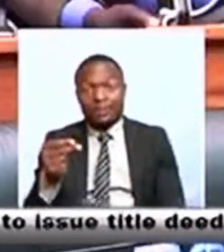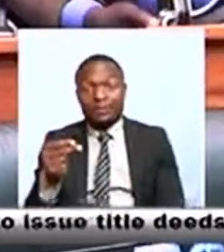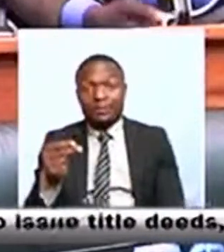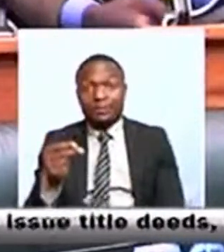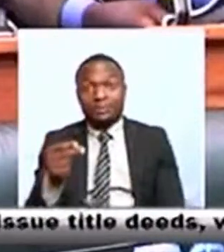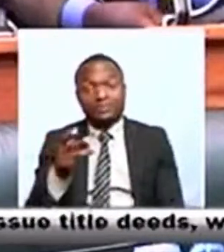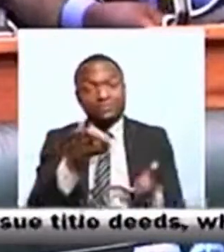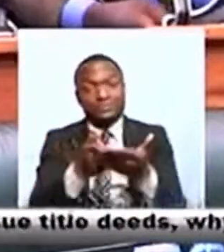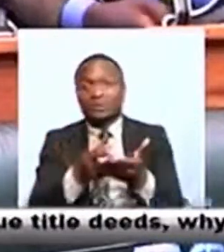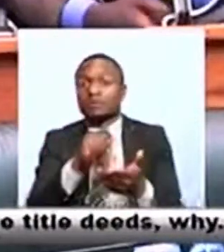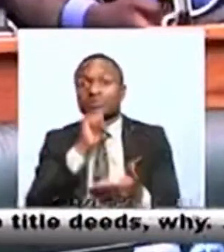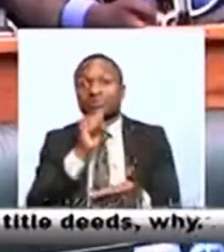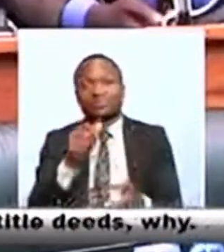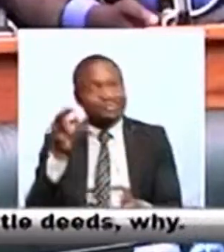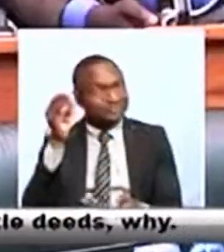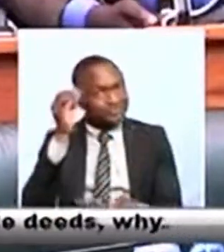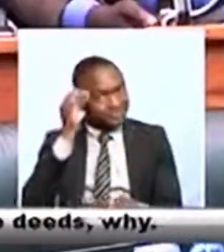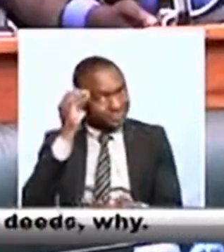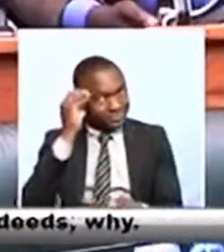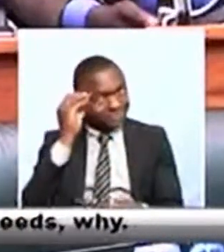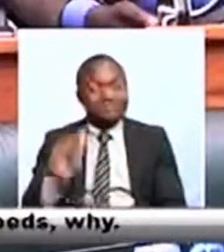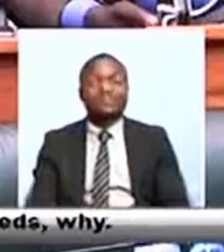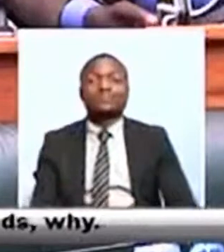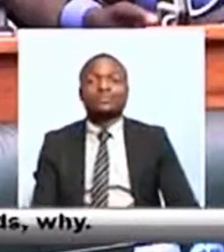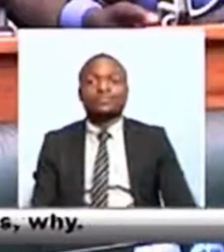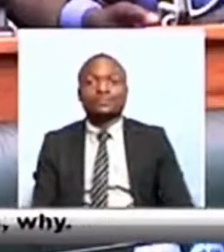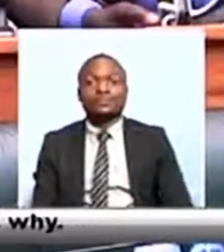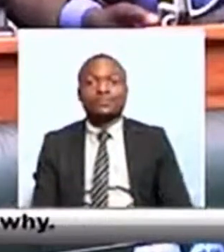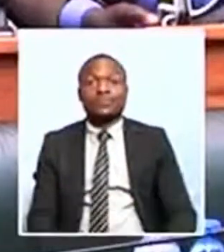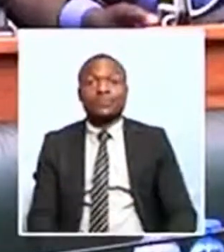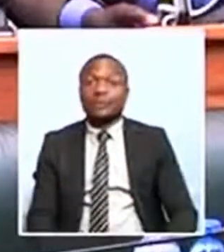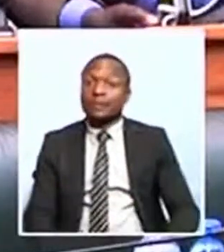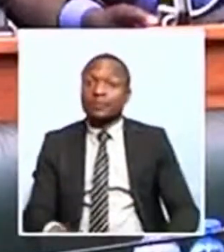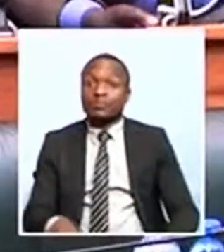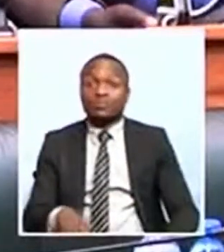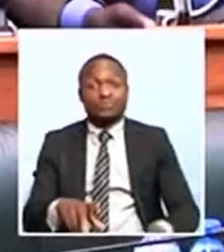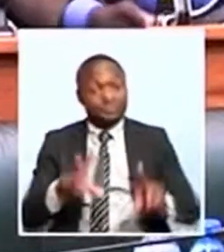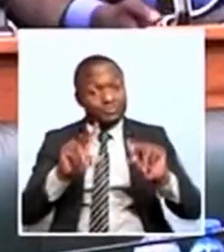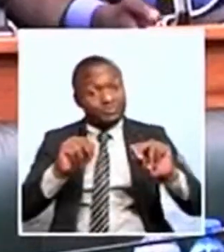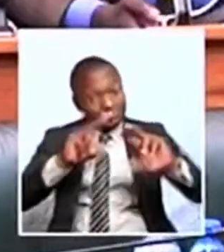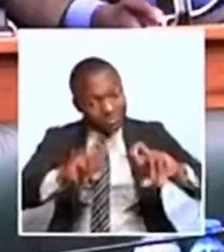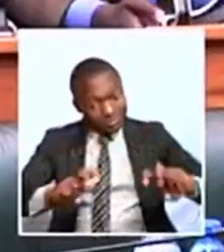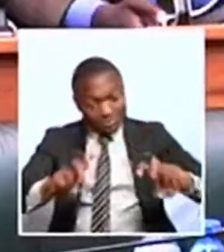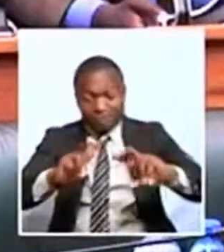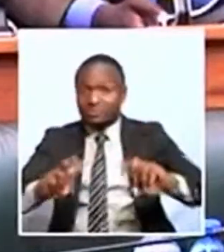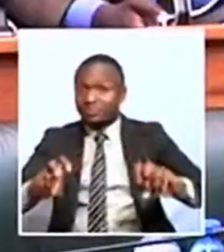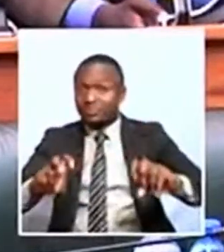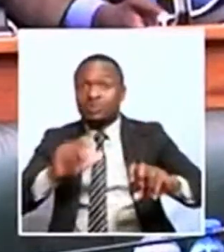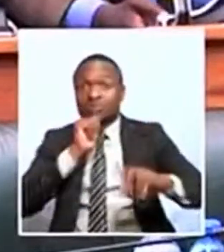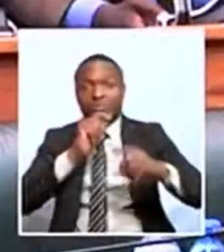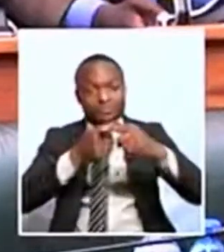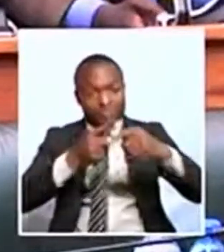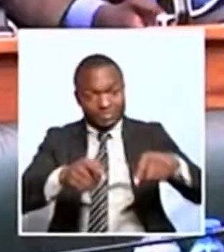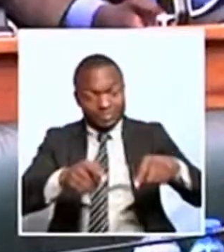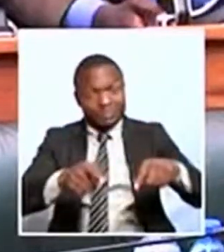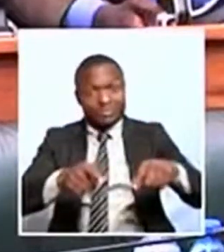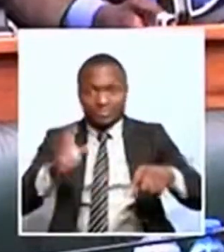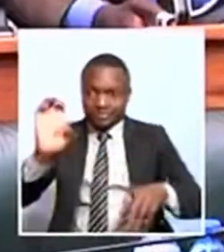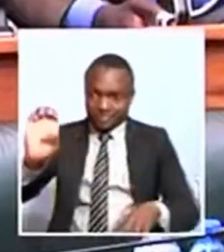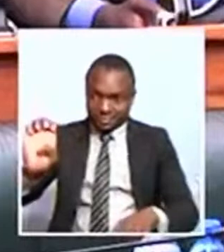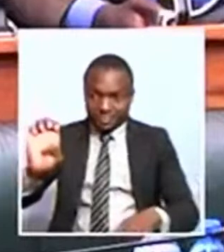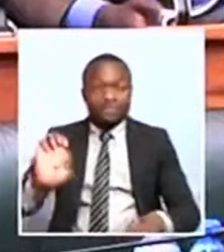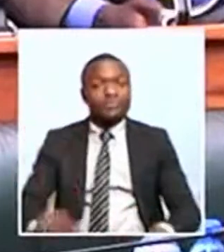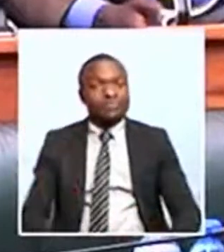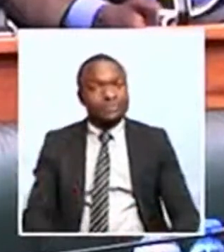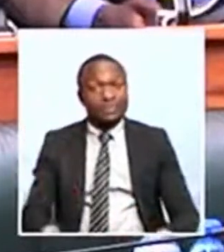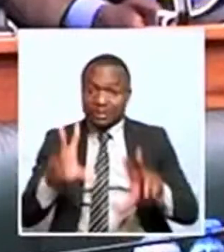not yet established, as no social survey and cadastral survey is done. In E,